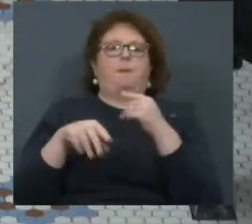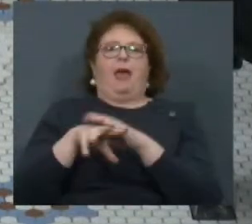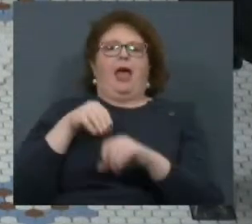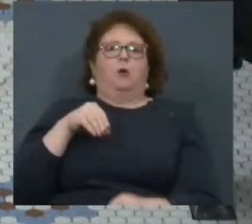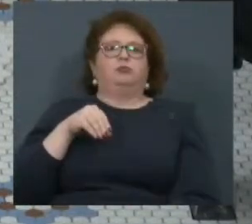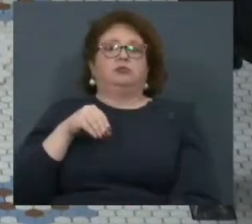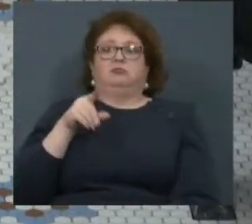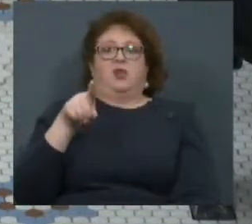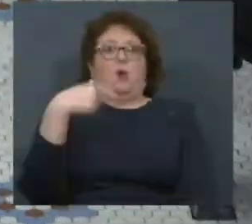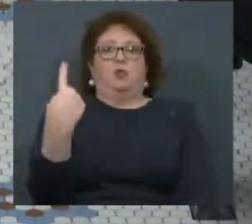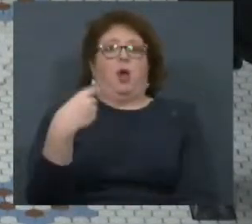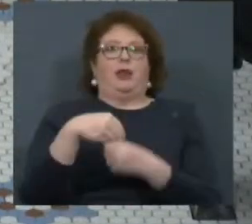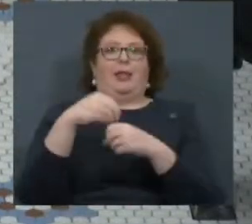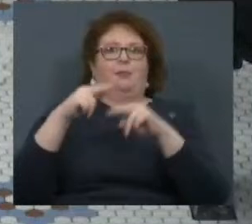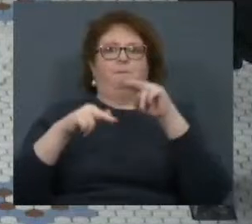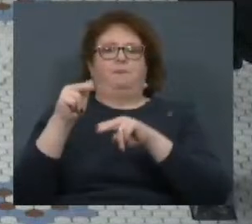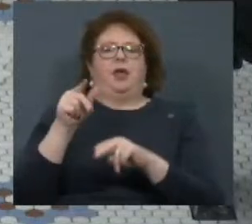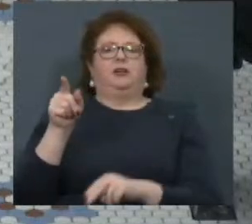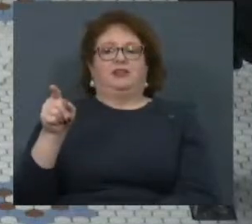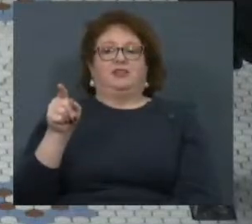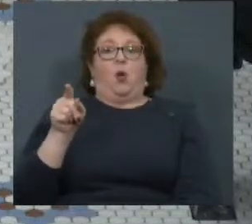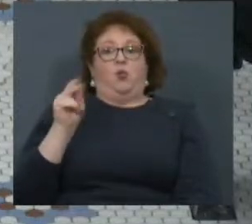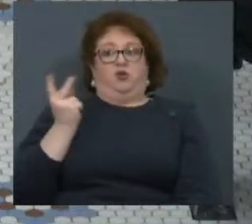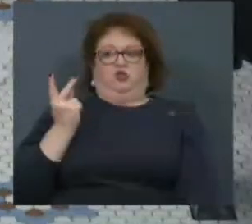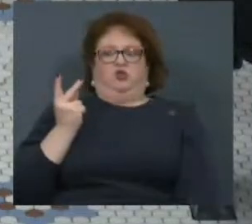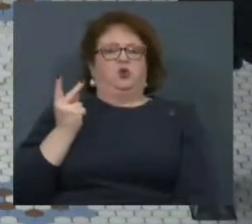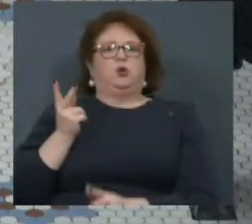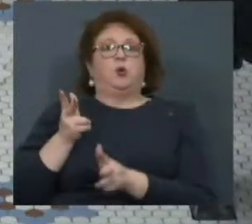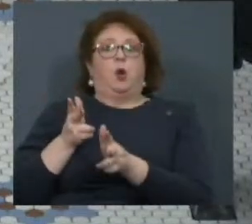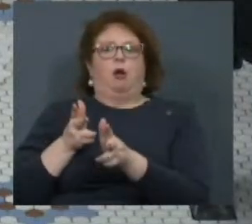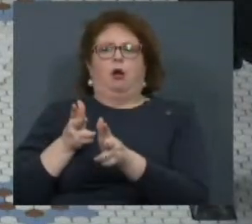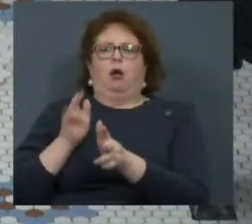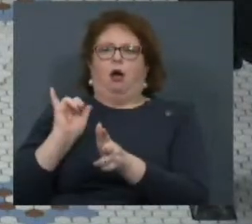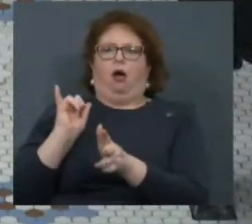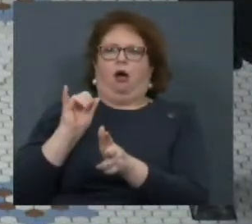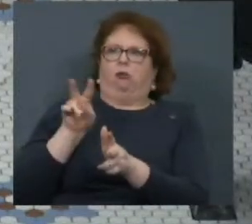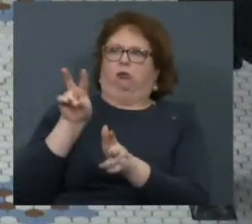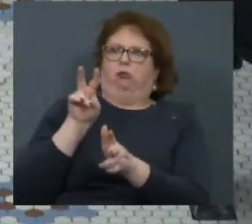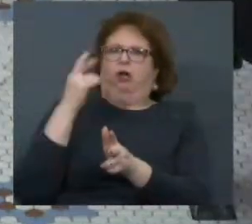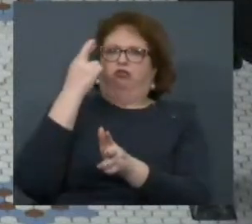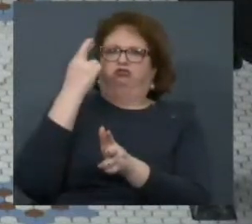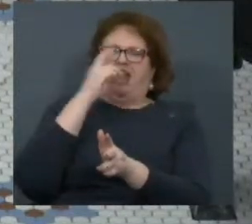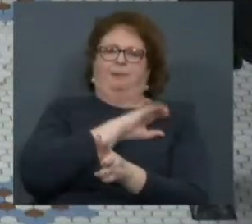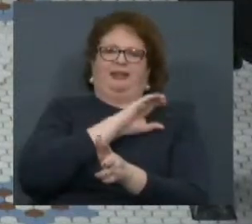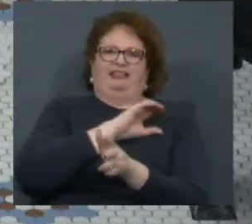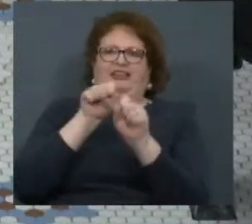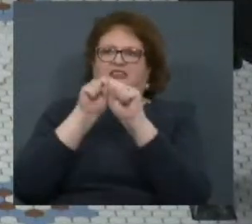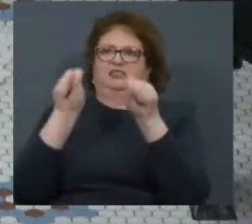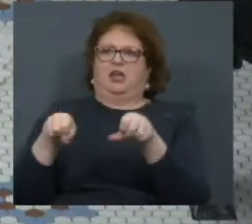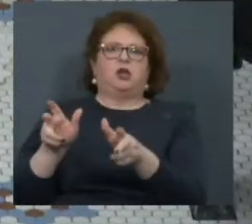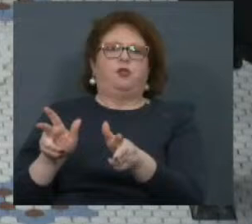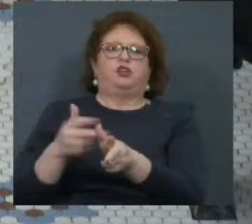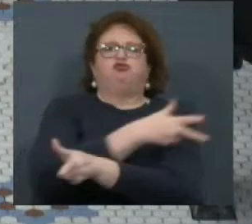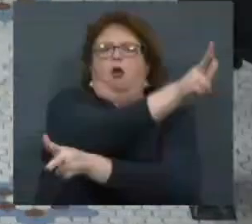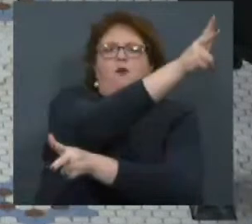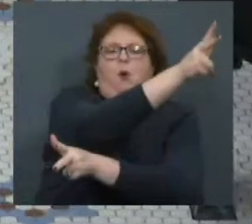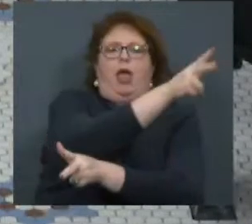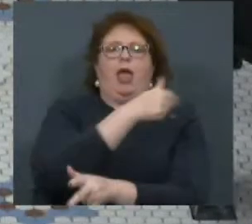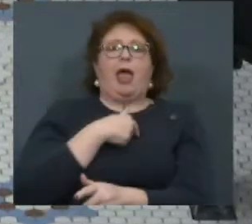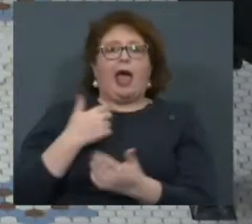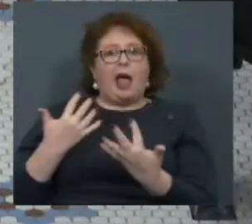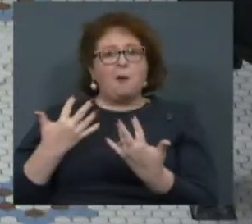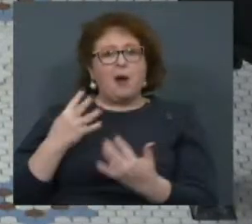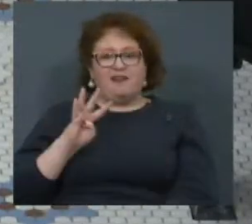while they drove away because they realized I had brought them to the police station, I had to wait for 45 minutes for a patrol car to show